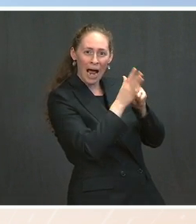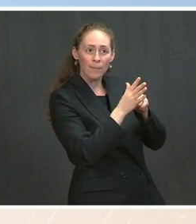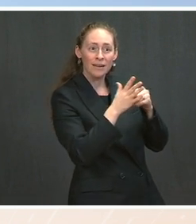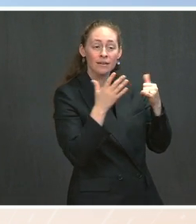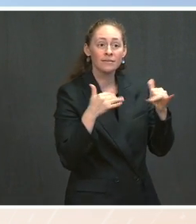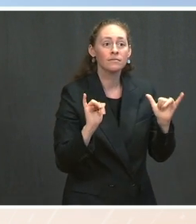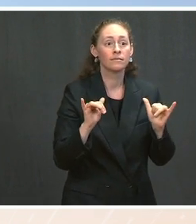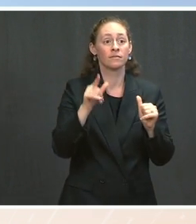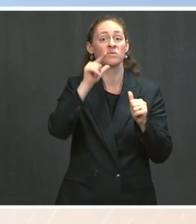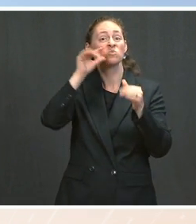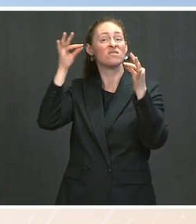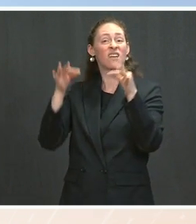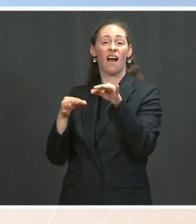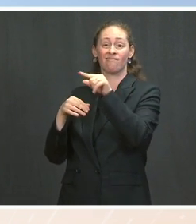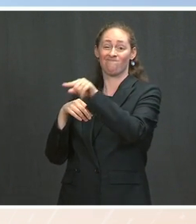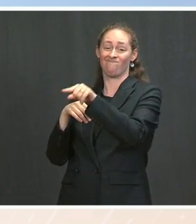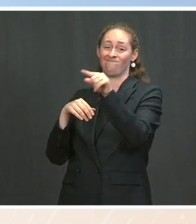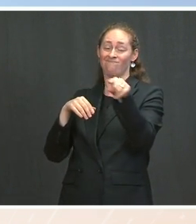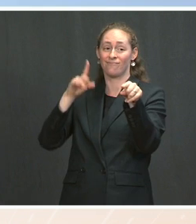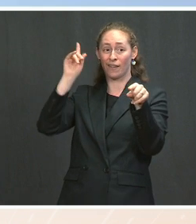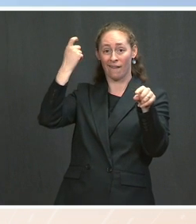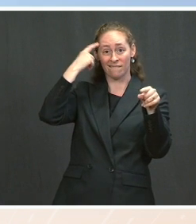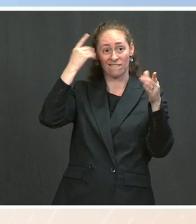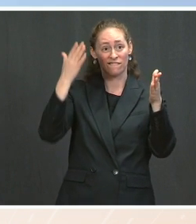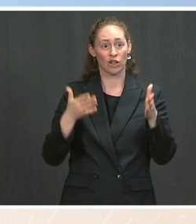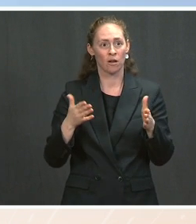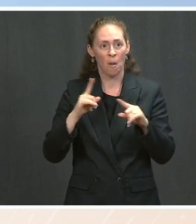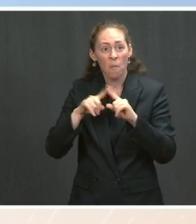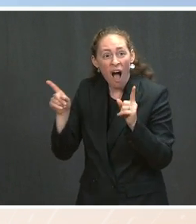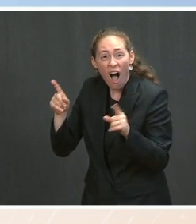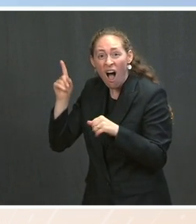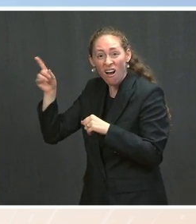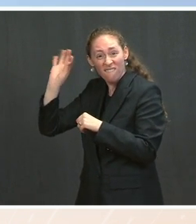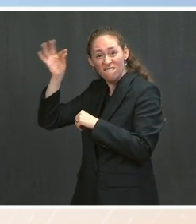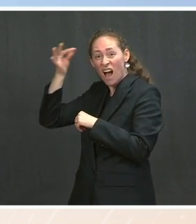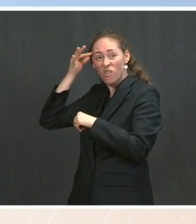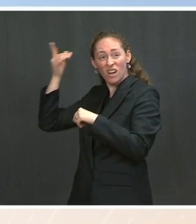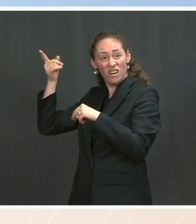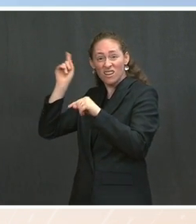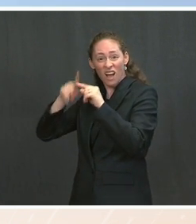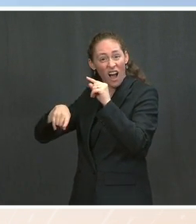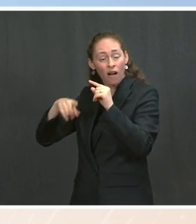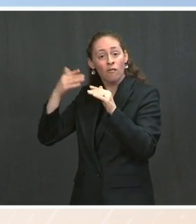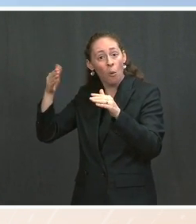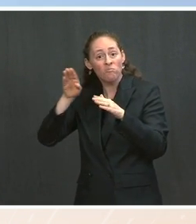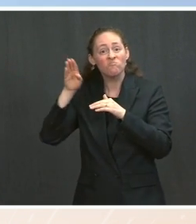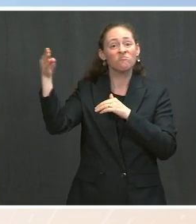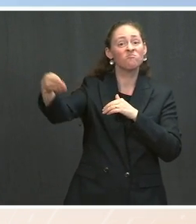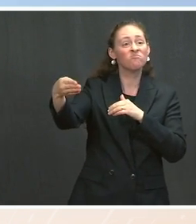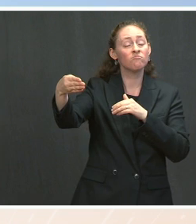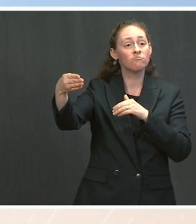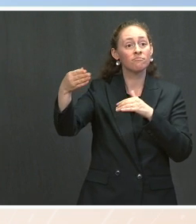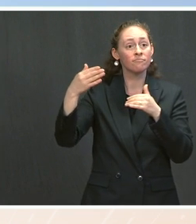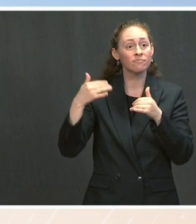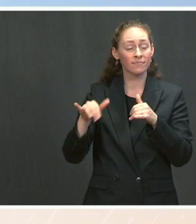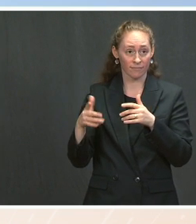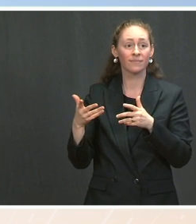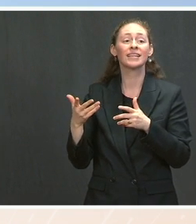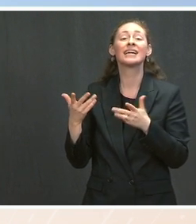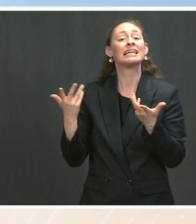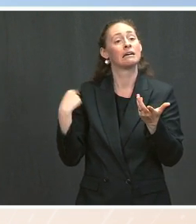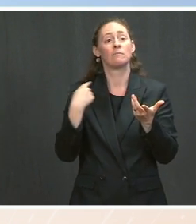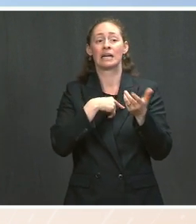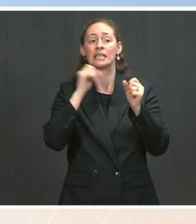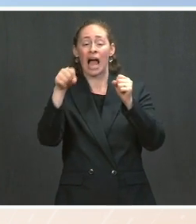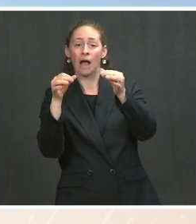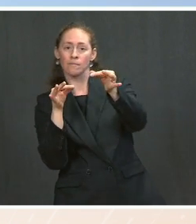the federal government can do, just to be clear. We can continue to convey what we see in the data, what we advocate for in terms of what we think will help get people back